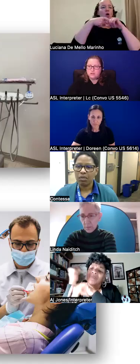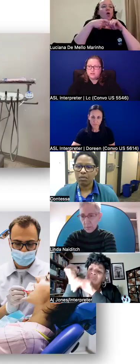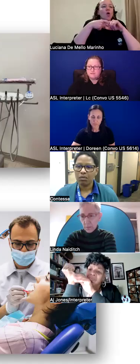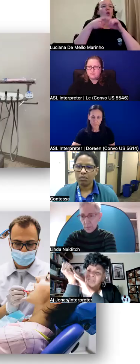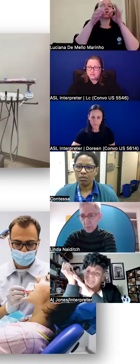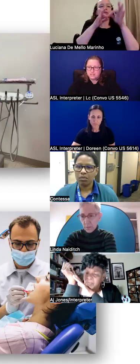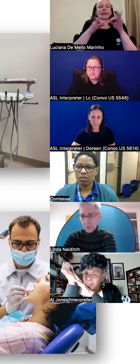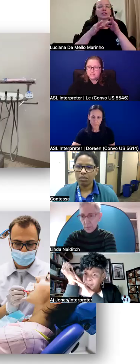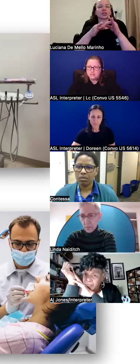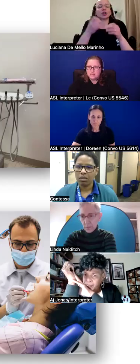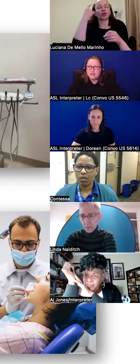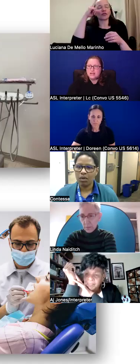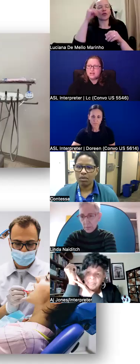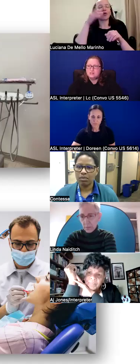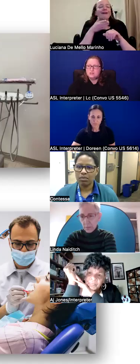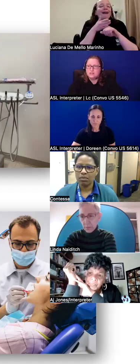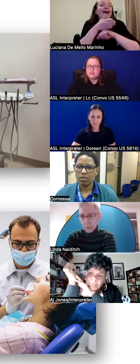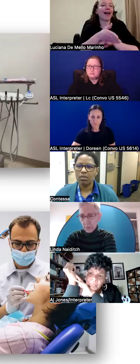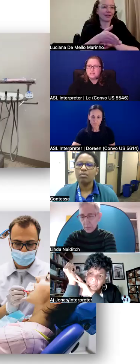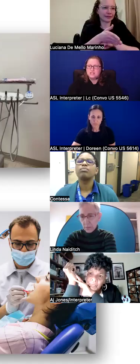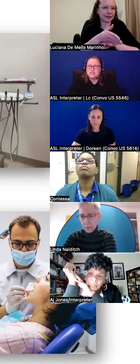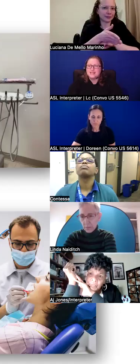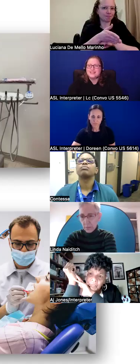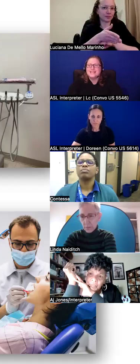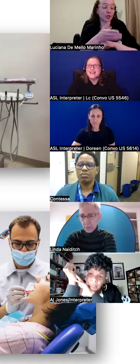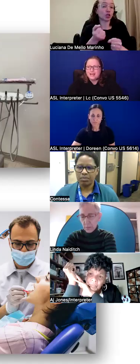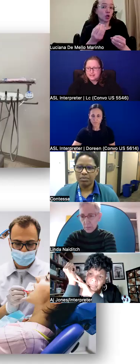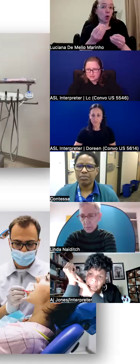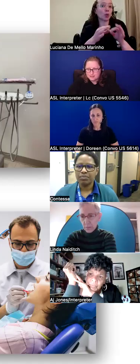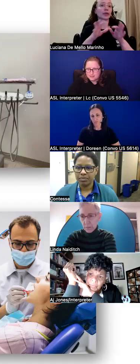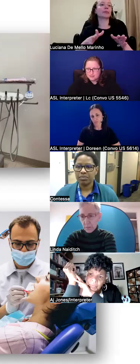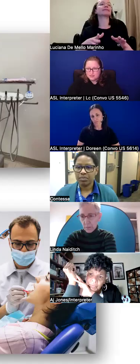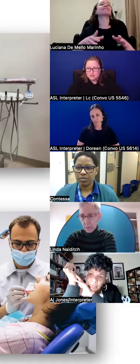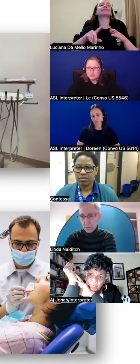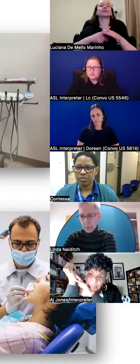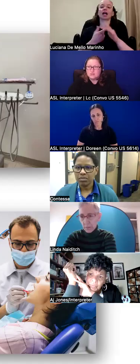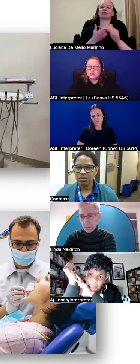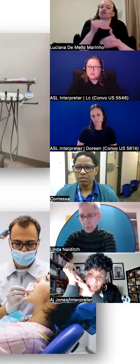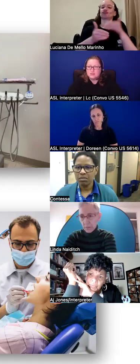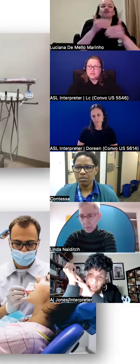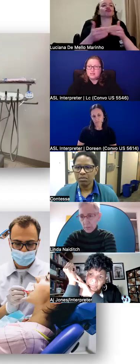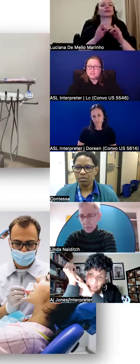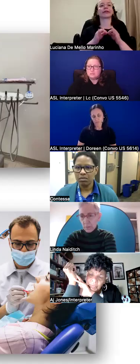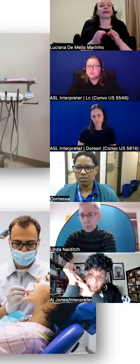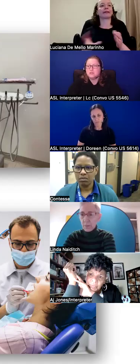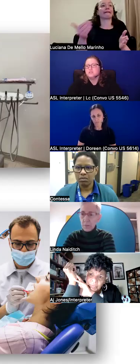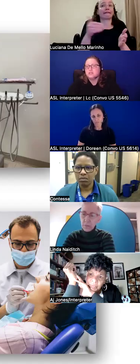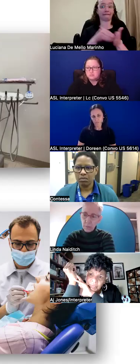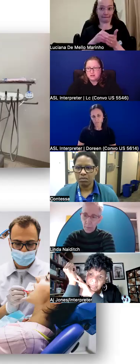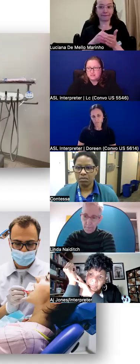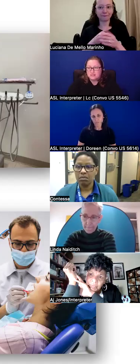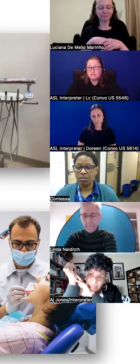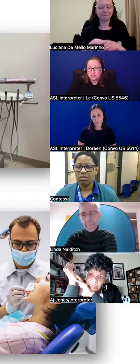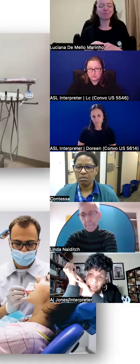hold all the information and do the explanations at the end. So that, and then the interpreter starts